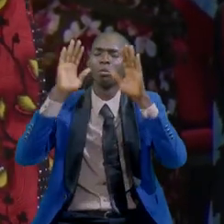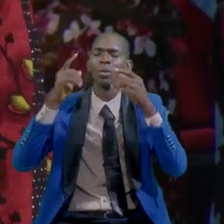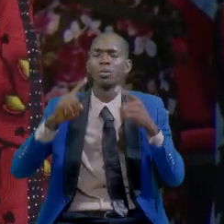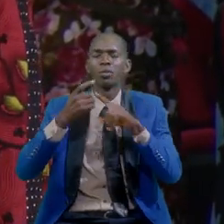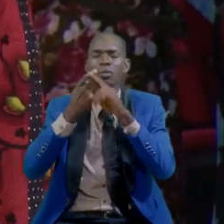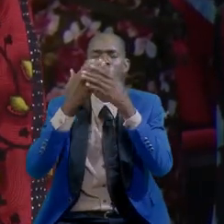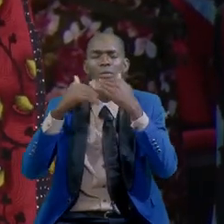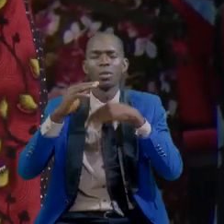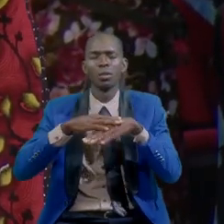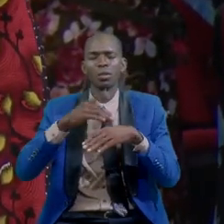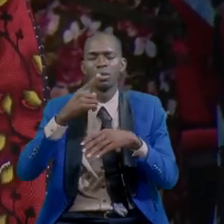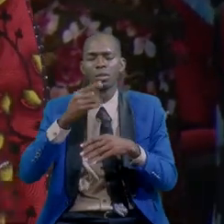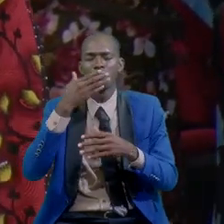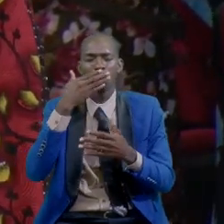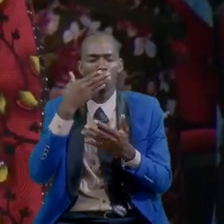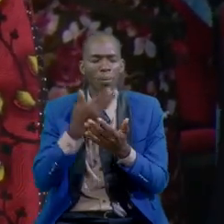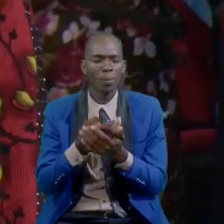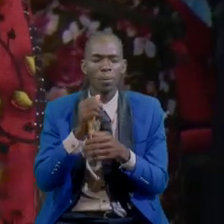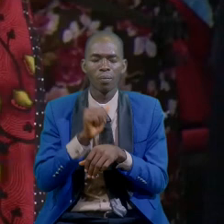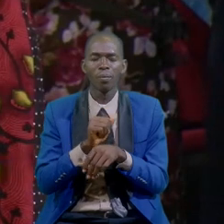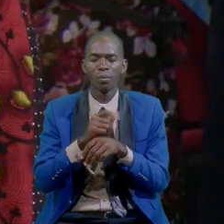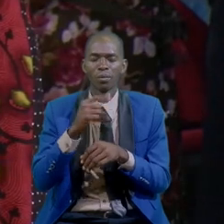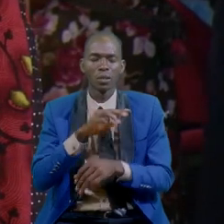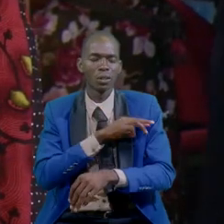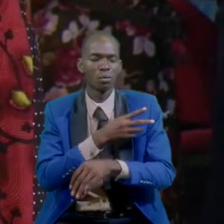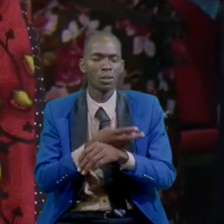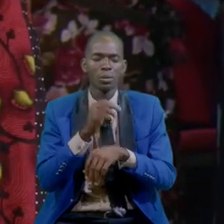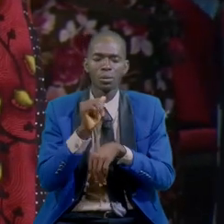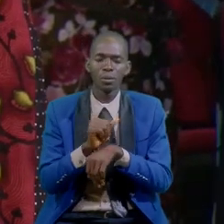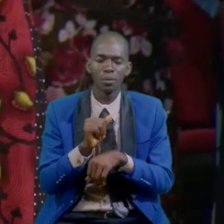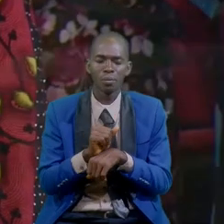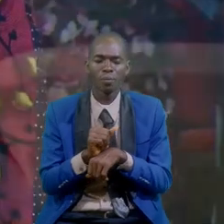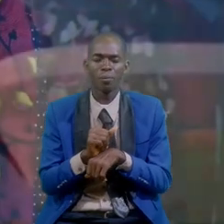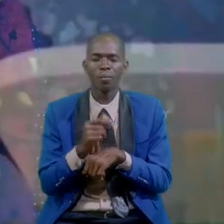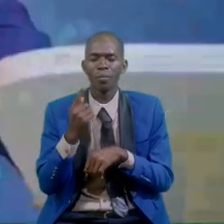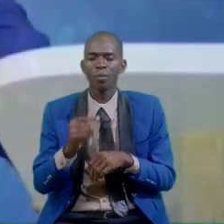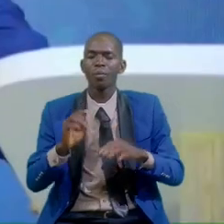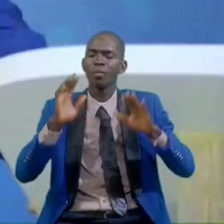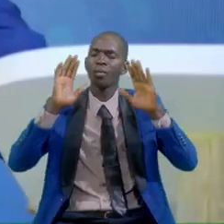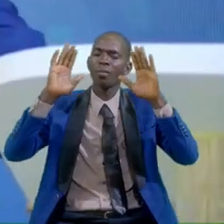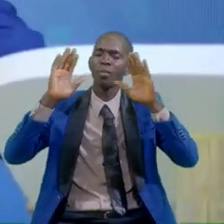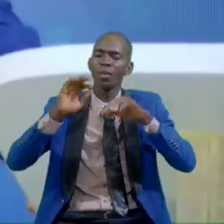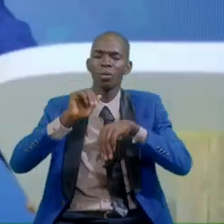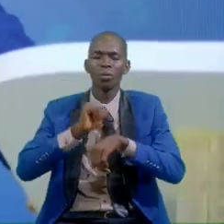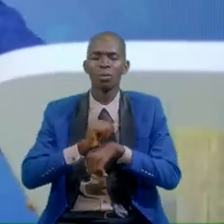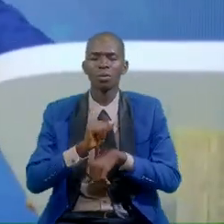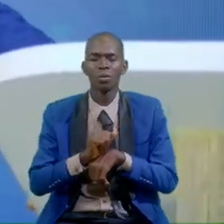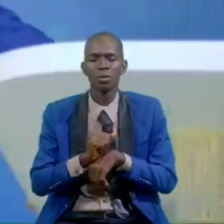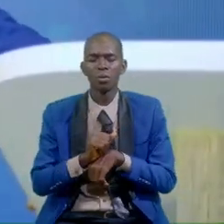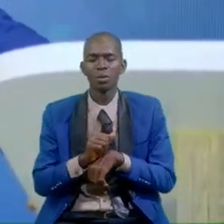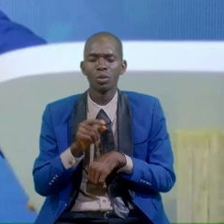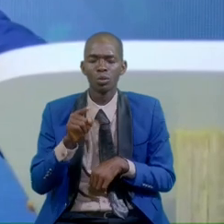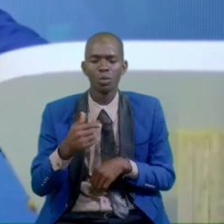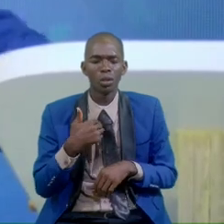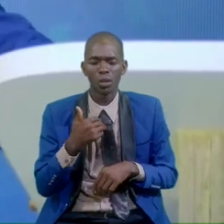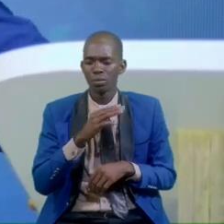Amen. The good works. Amen. The mighty works. Amen. The miraculous works. Amen. You have never